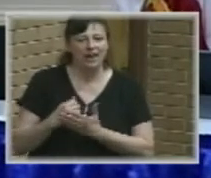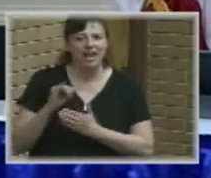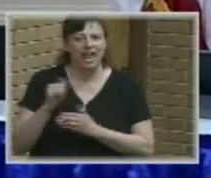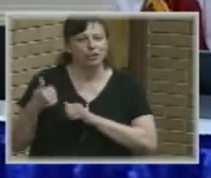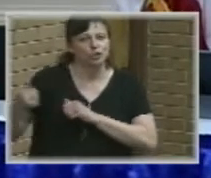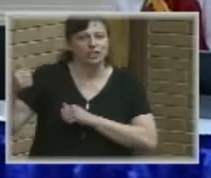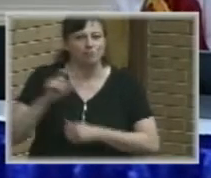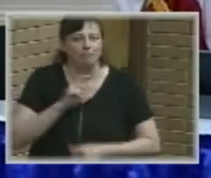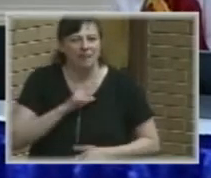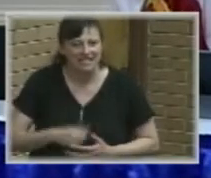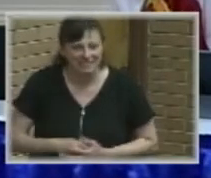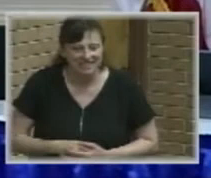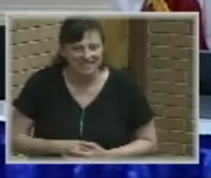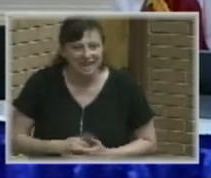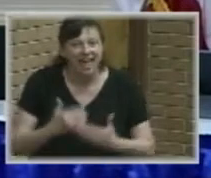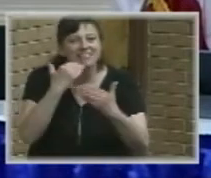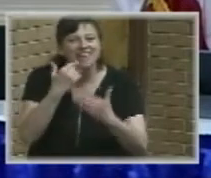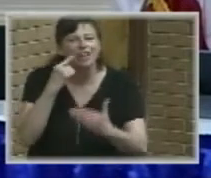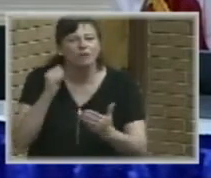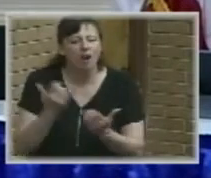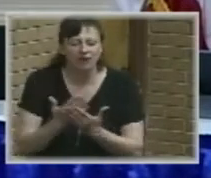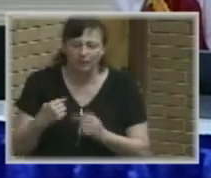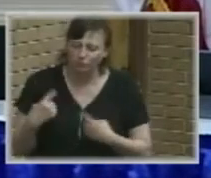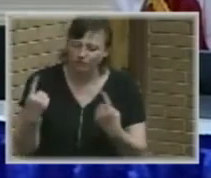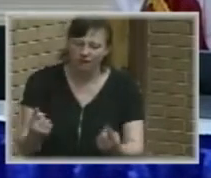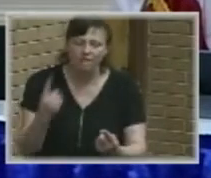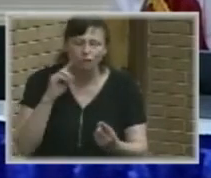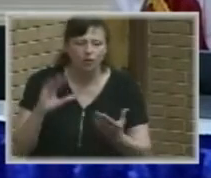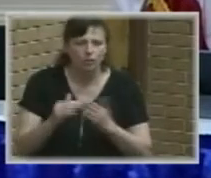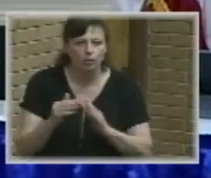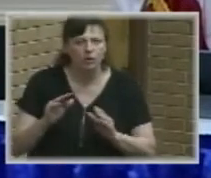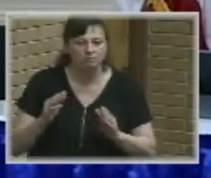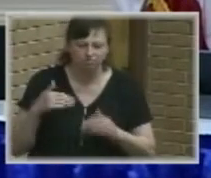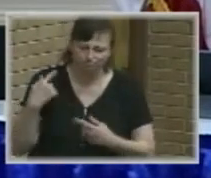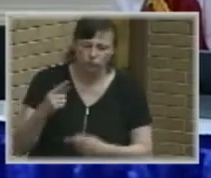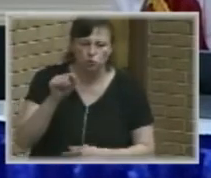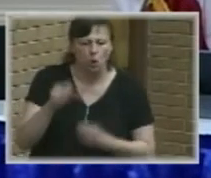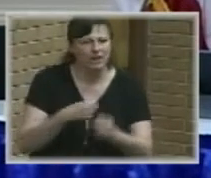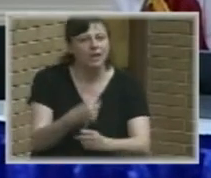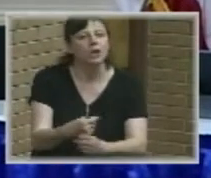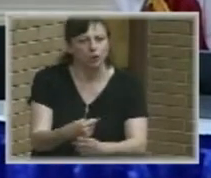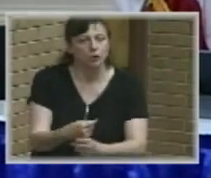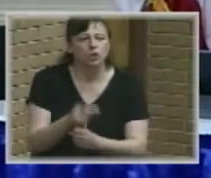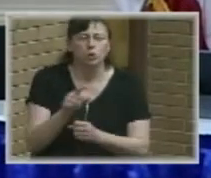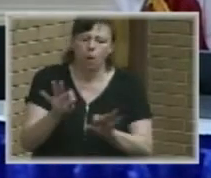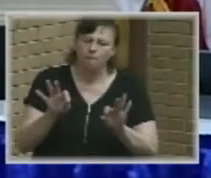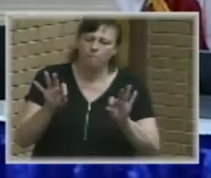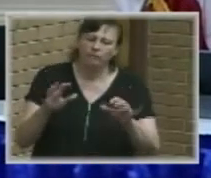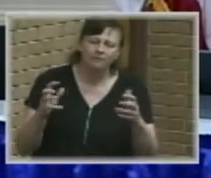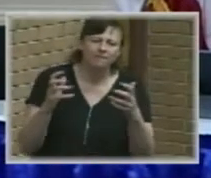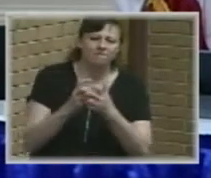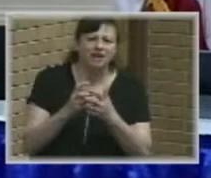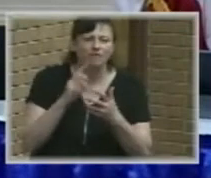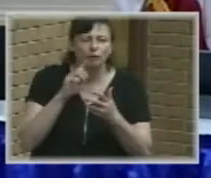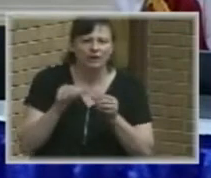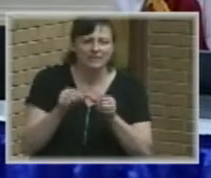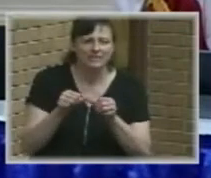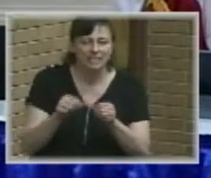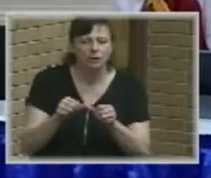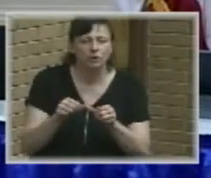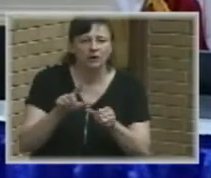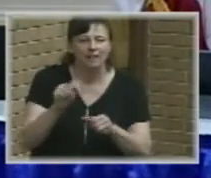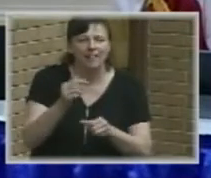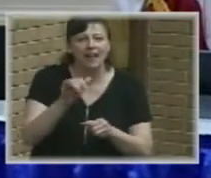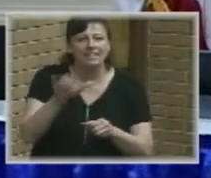of police. Thank you for all you've done for our community through the years. You are perfectly suited to continue the legacy of Tom and